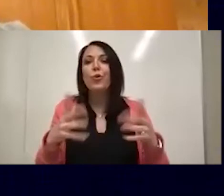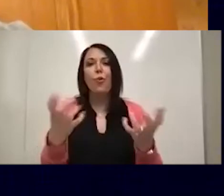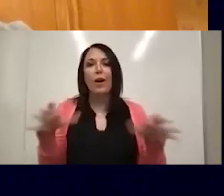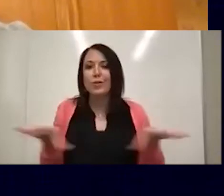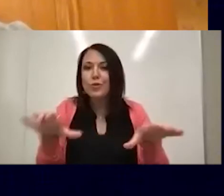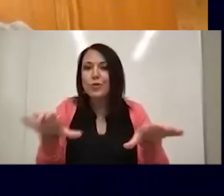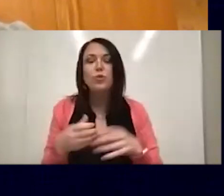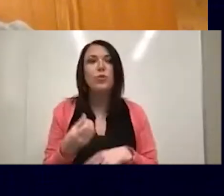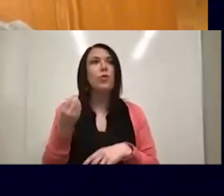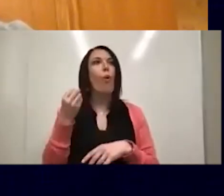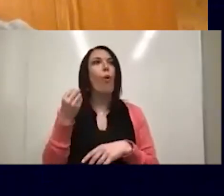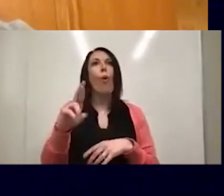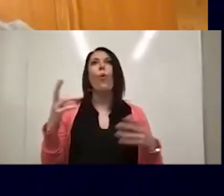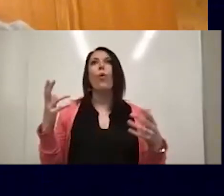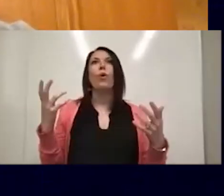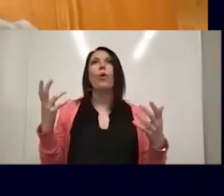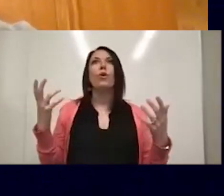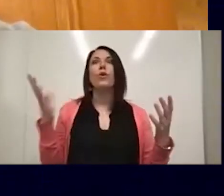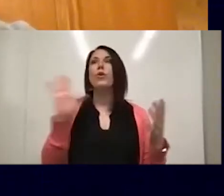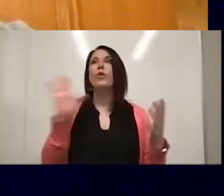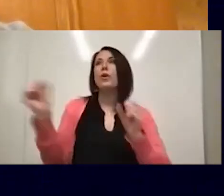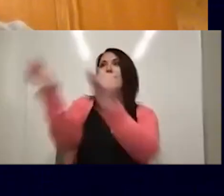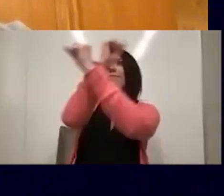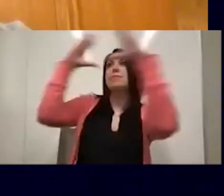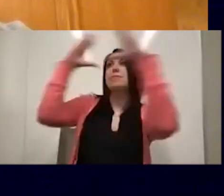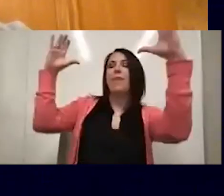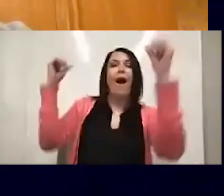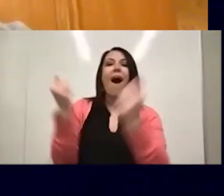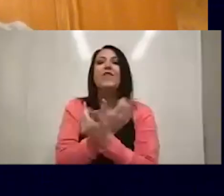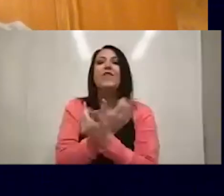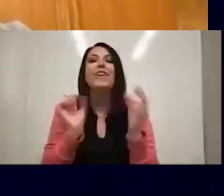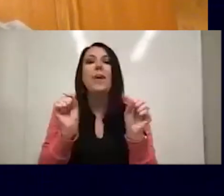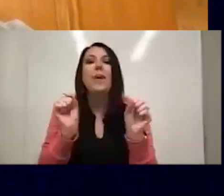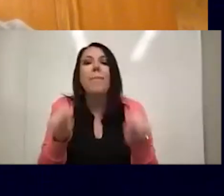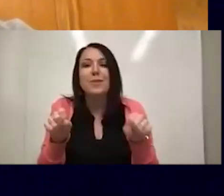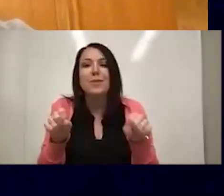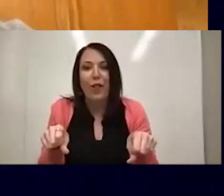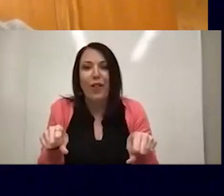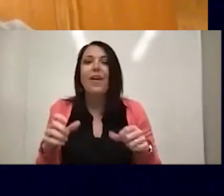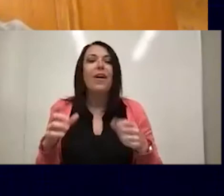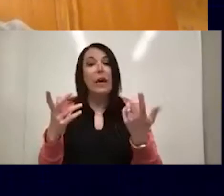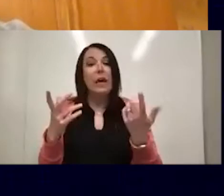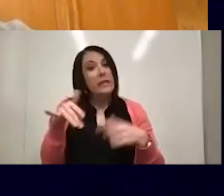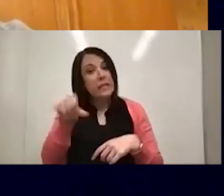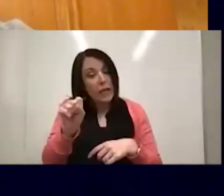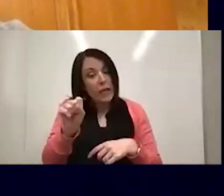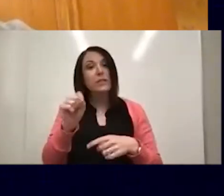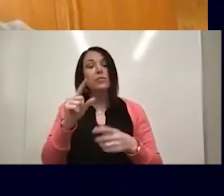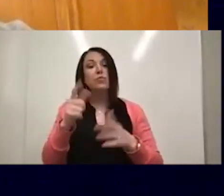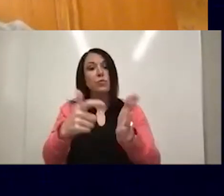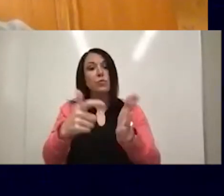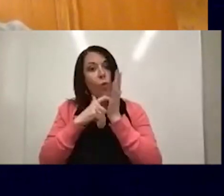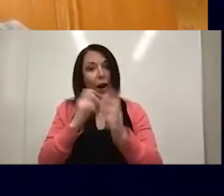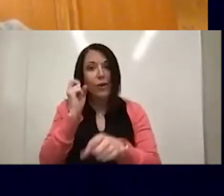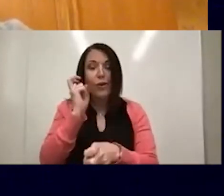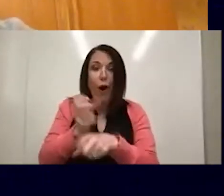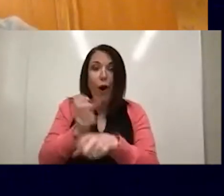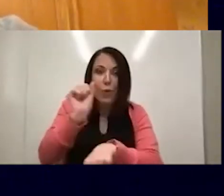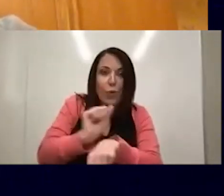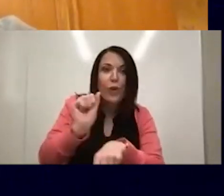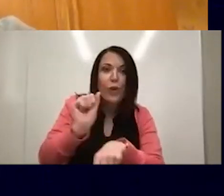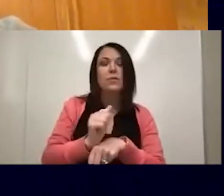it's possible. It takes hard work and dedication and a plan. But I want every single person on this boat with